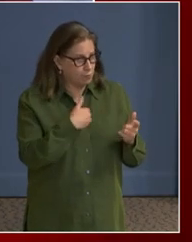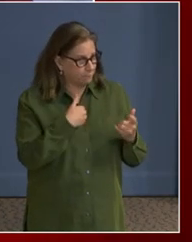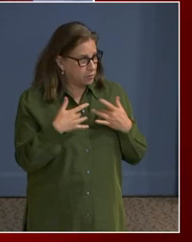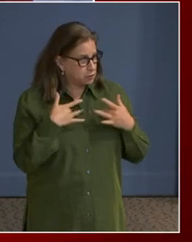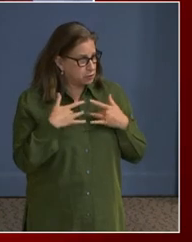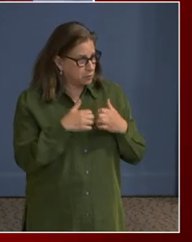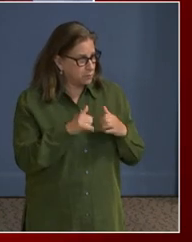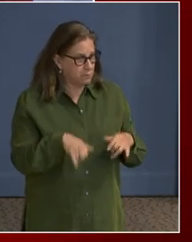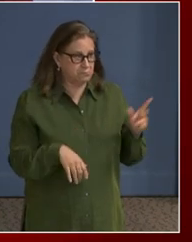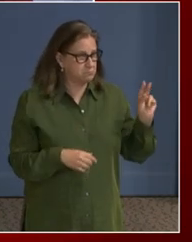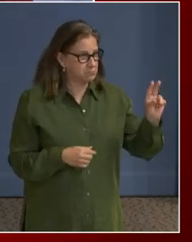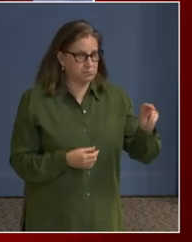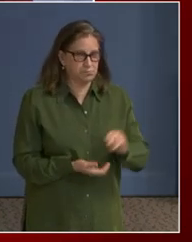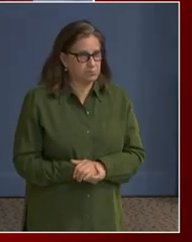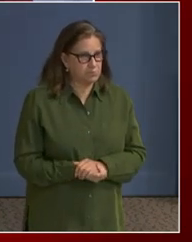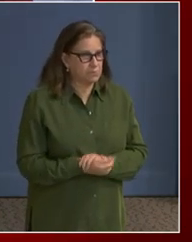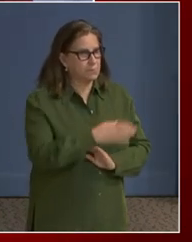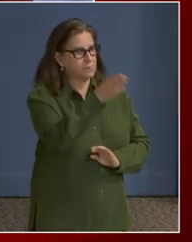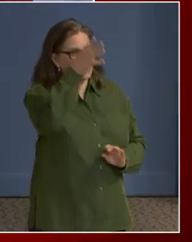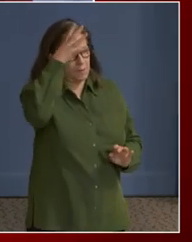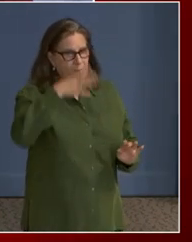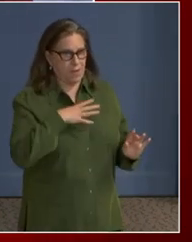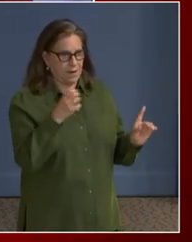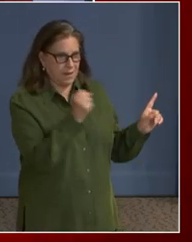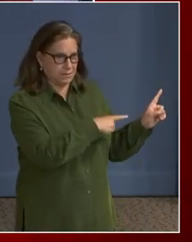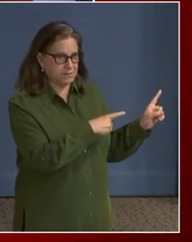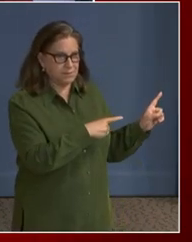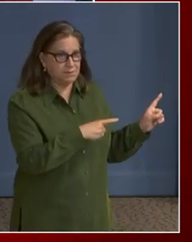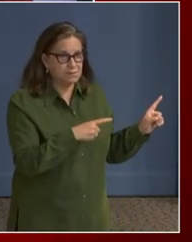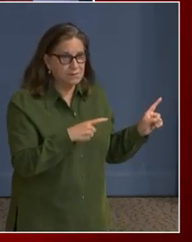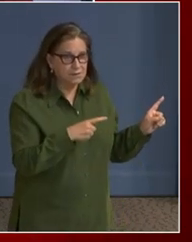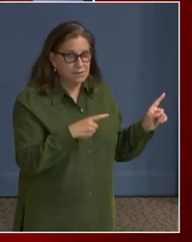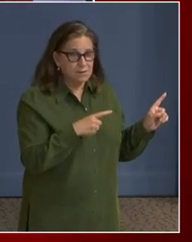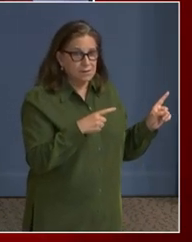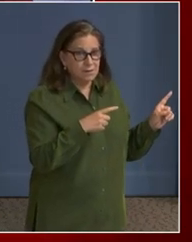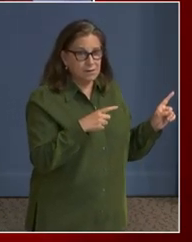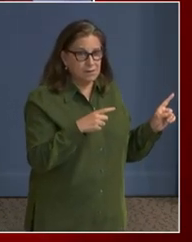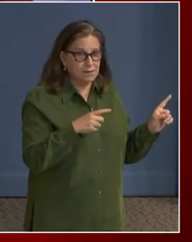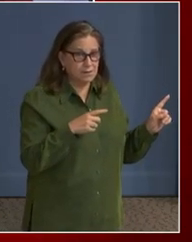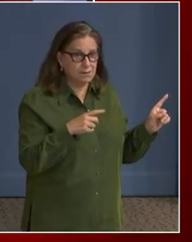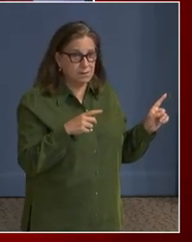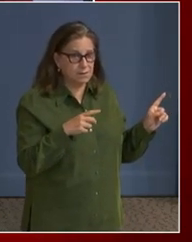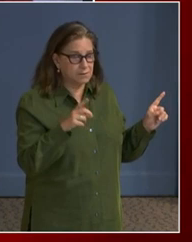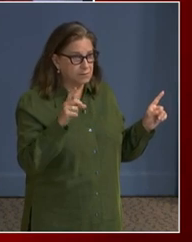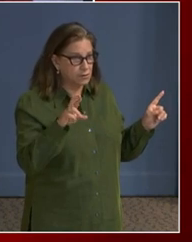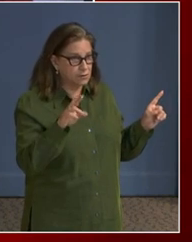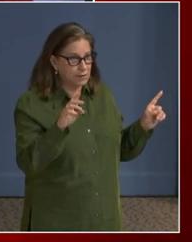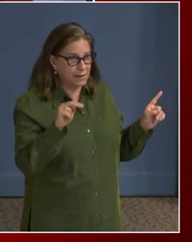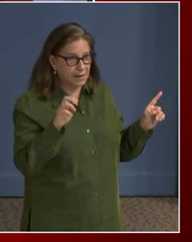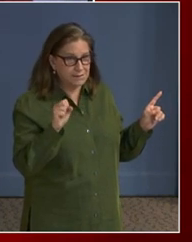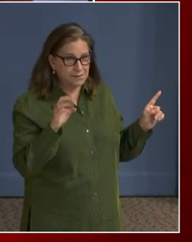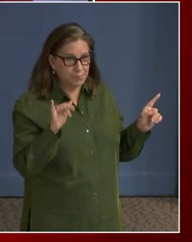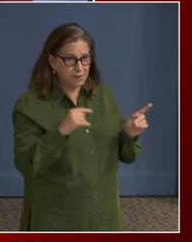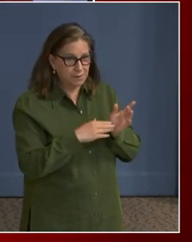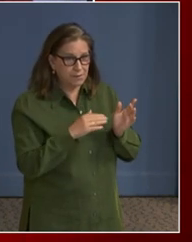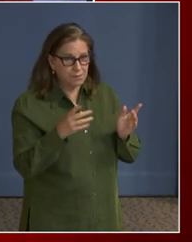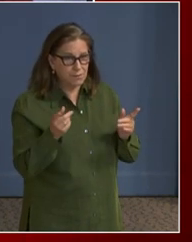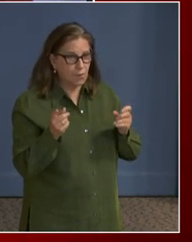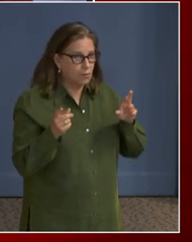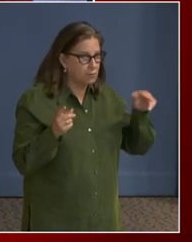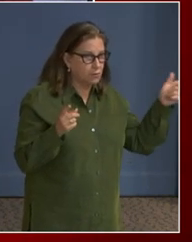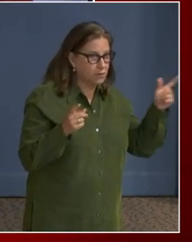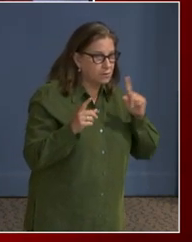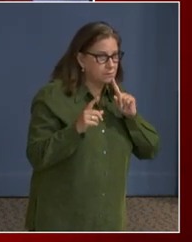Yes, sir. Can Dr. Nesbitt or Mayor both could you tell us what we're to make of? It's certainly good news that we see for the first time